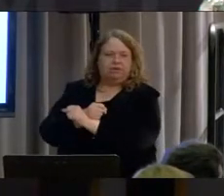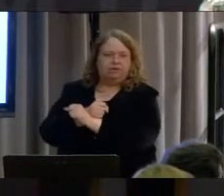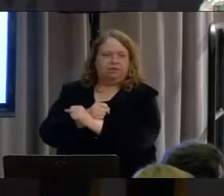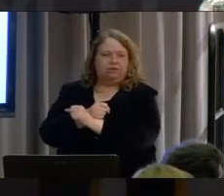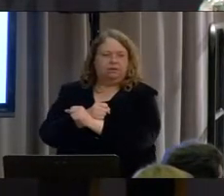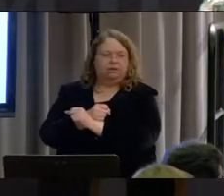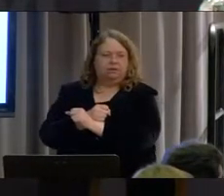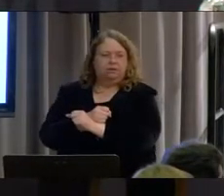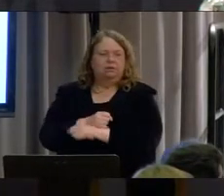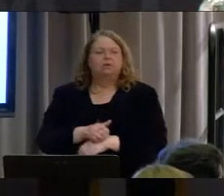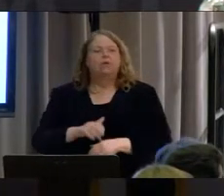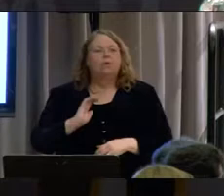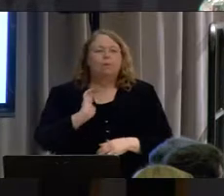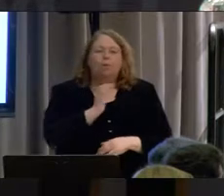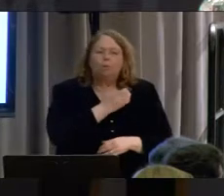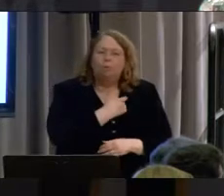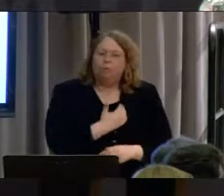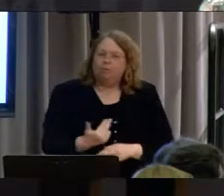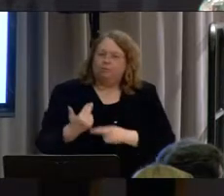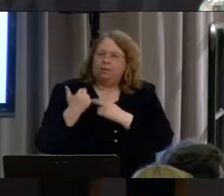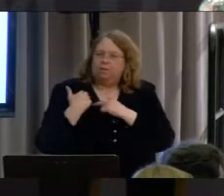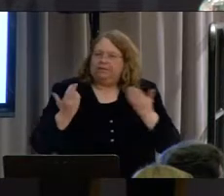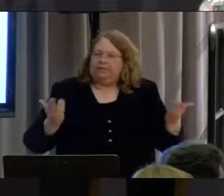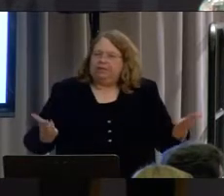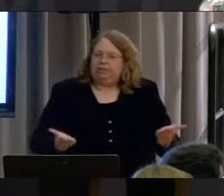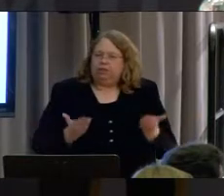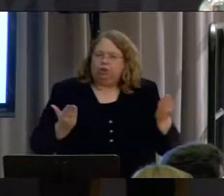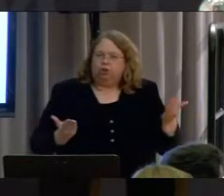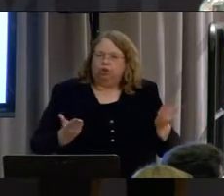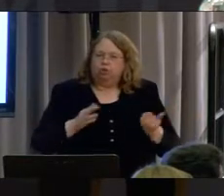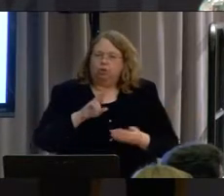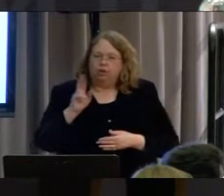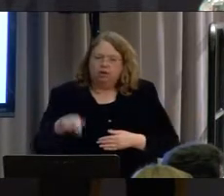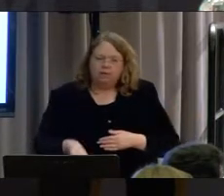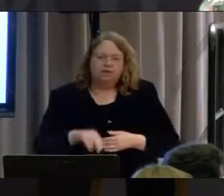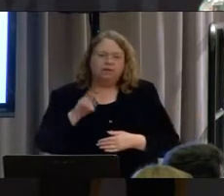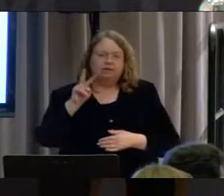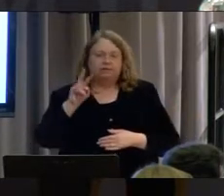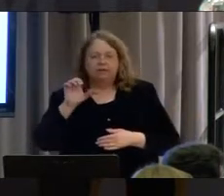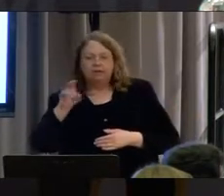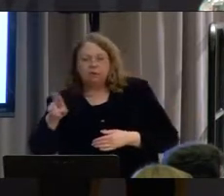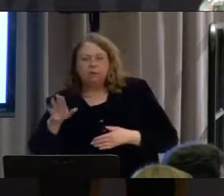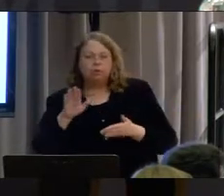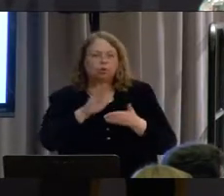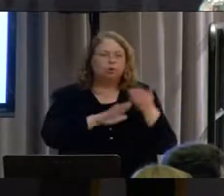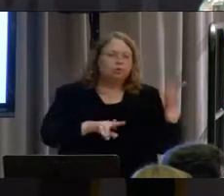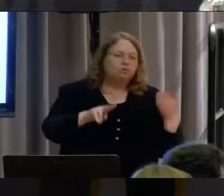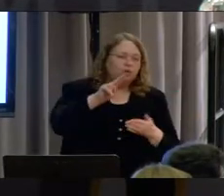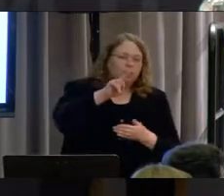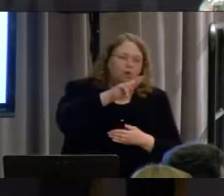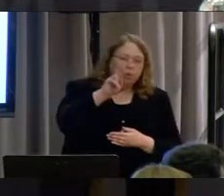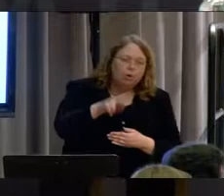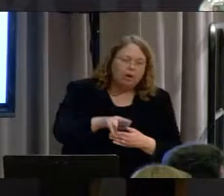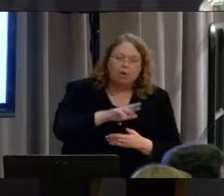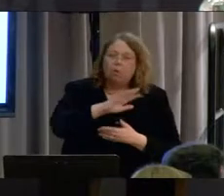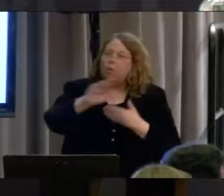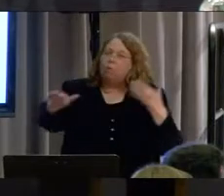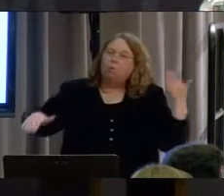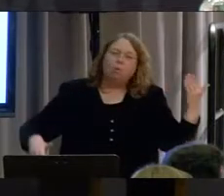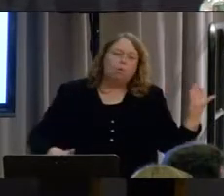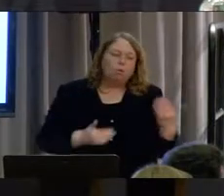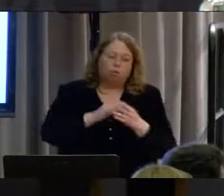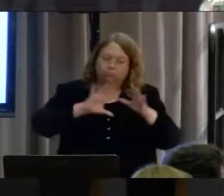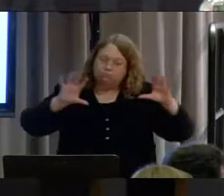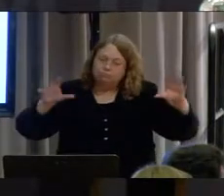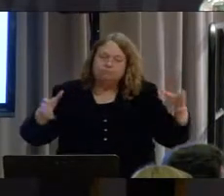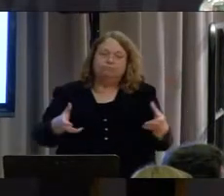our responsibility in Richmond, at VCU, University of Richmond, the whole city, is to be an entire